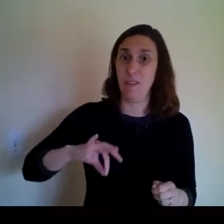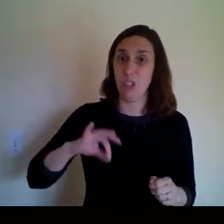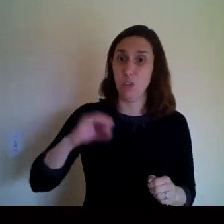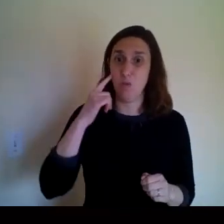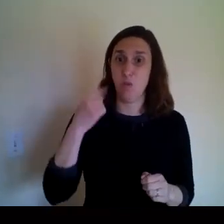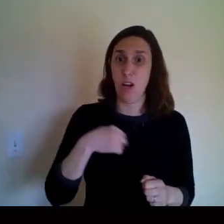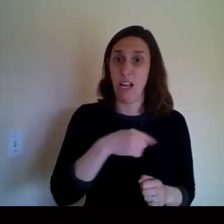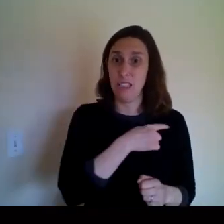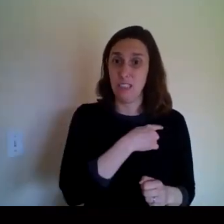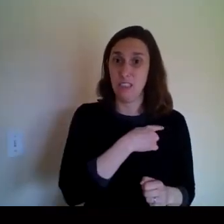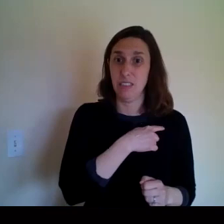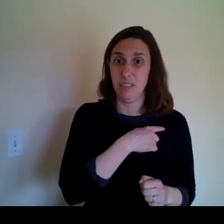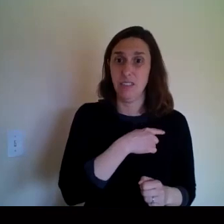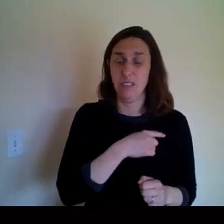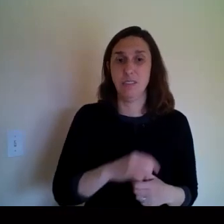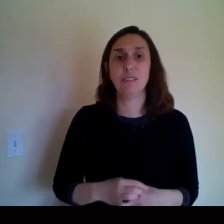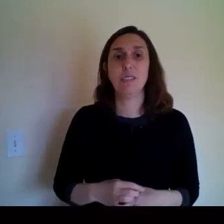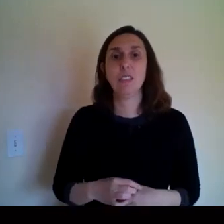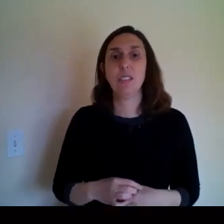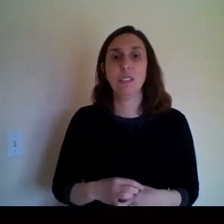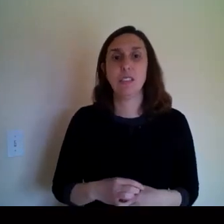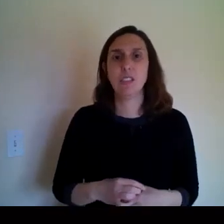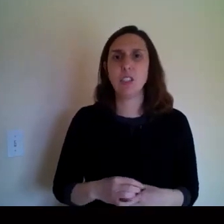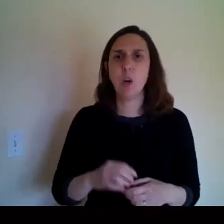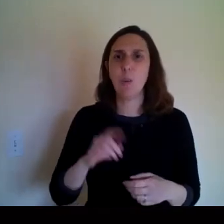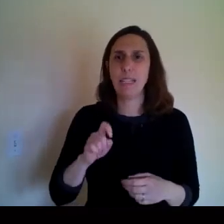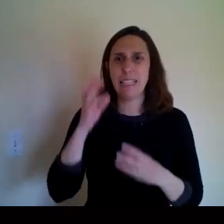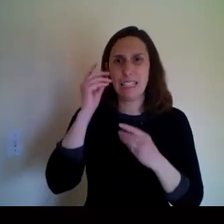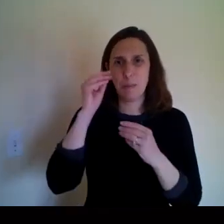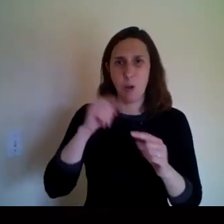have to think about when we're inverting functions,